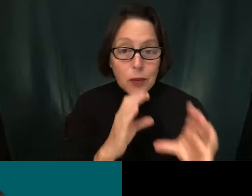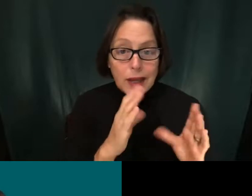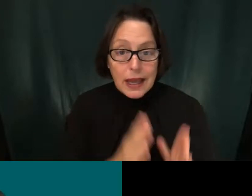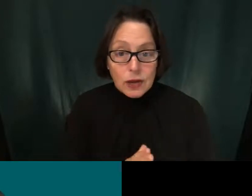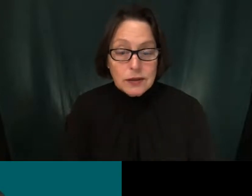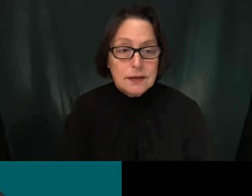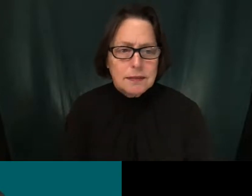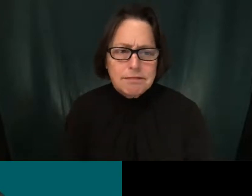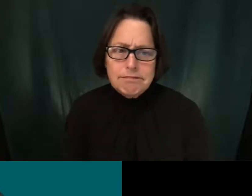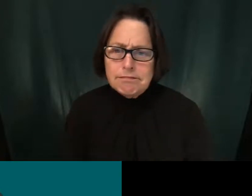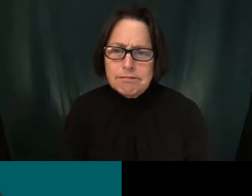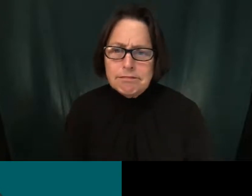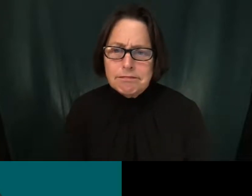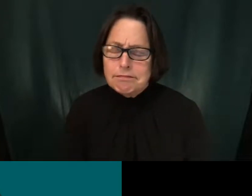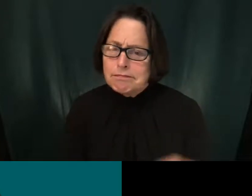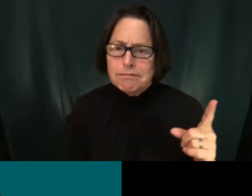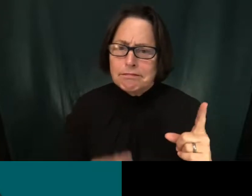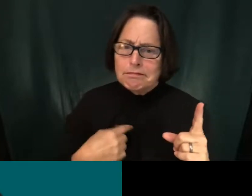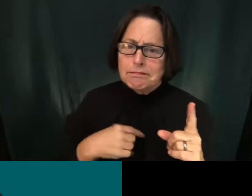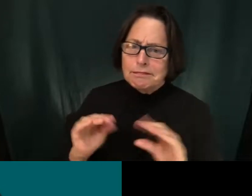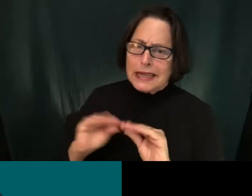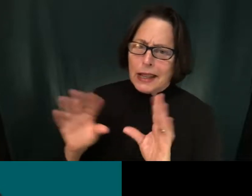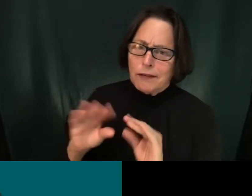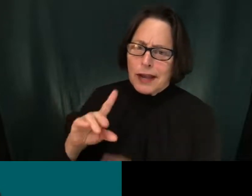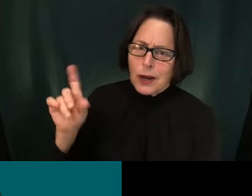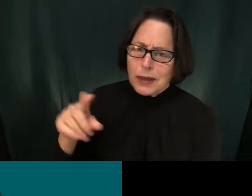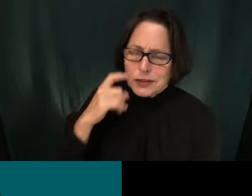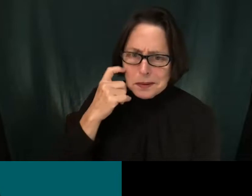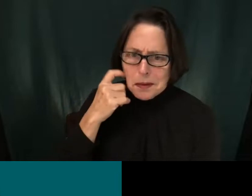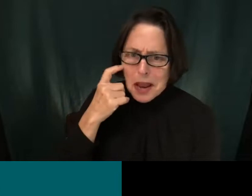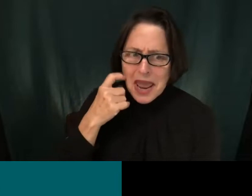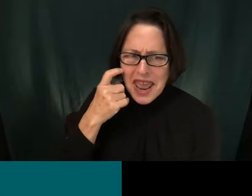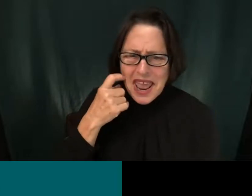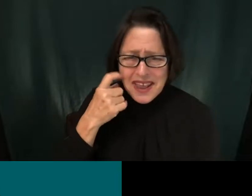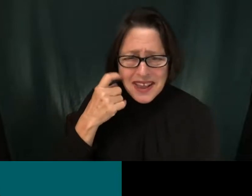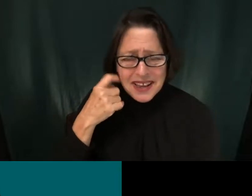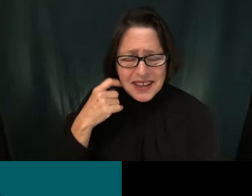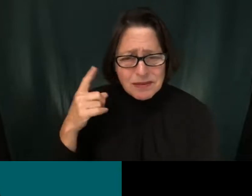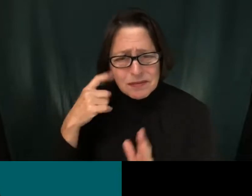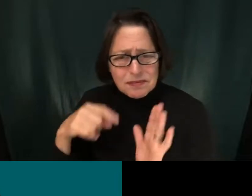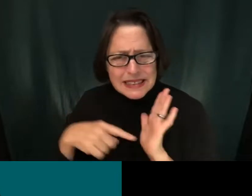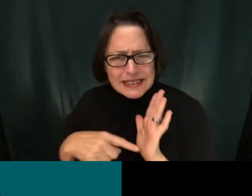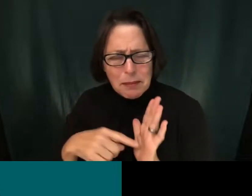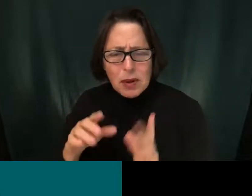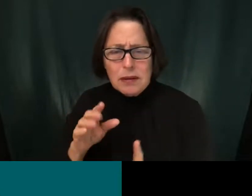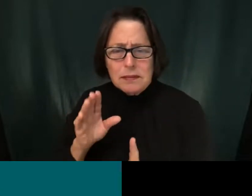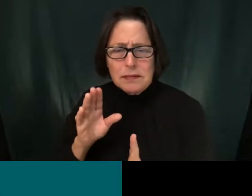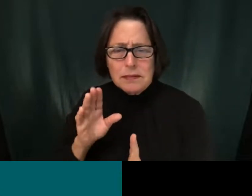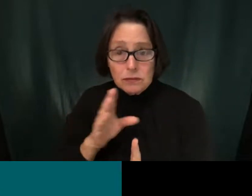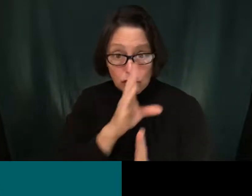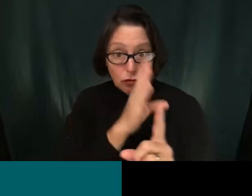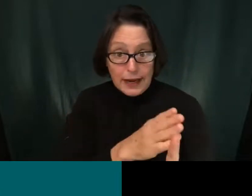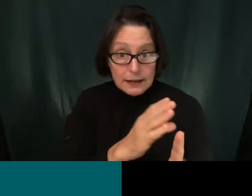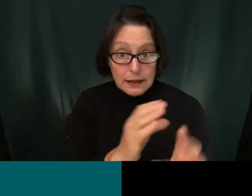I have a clarifying question on that one. So maybe the person can you give me an example of what you mean by an indirect versus a